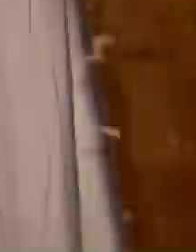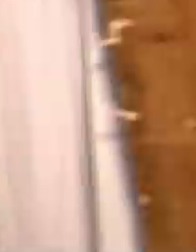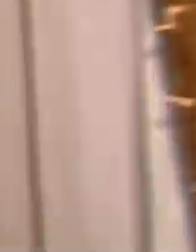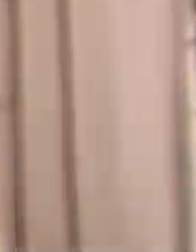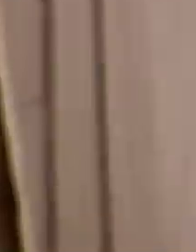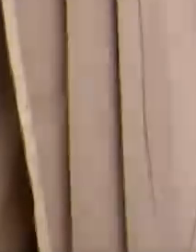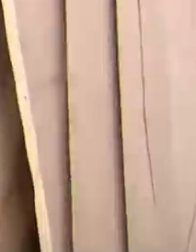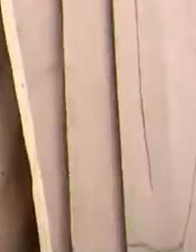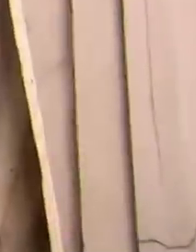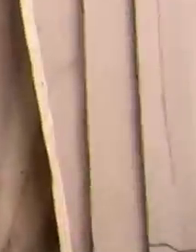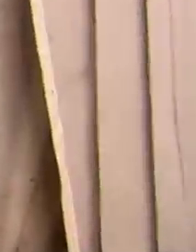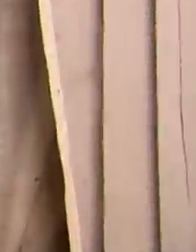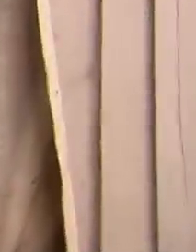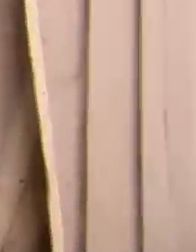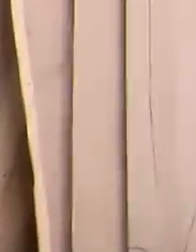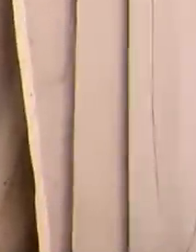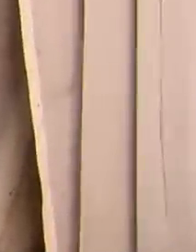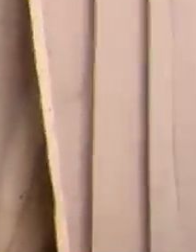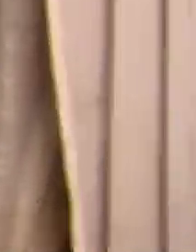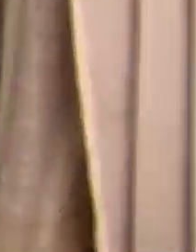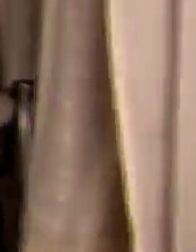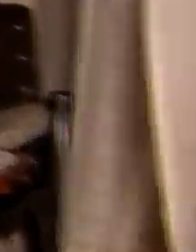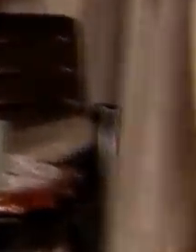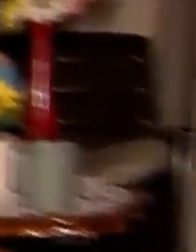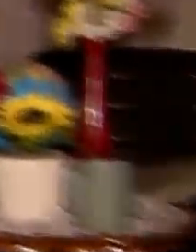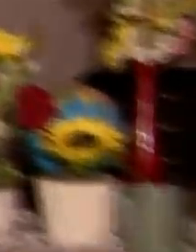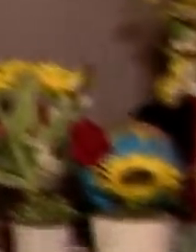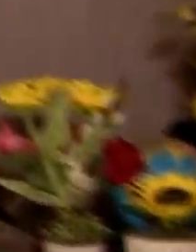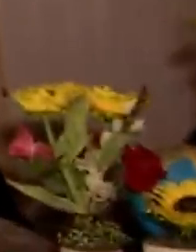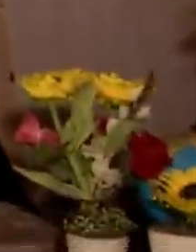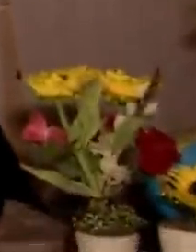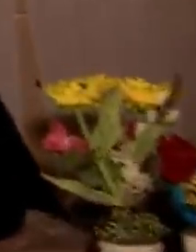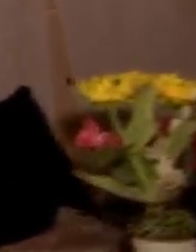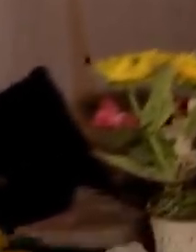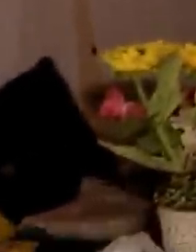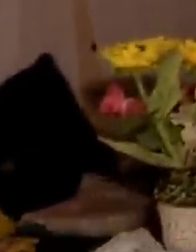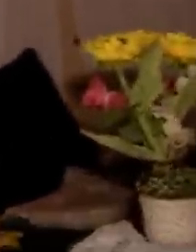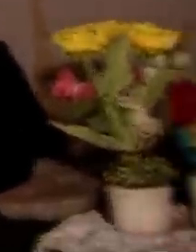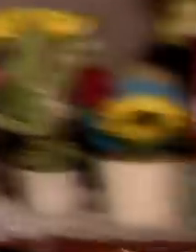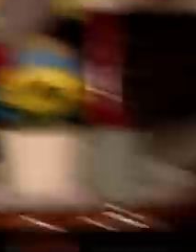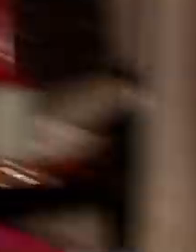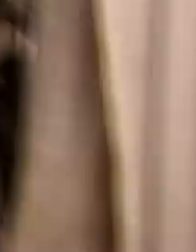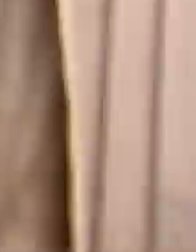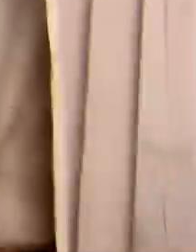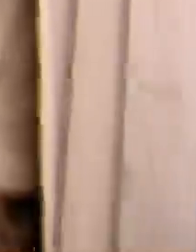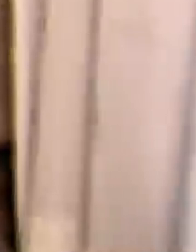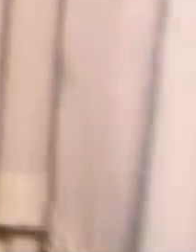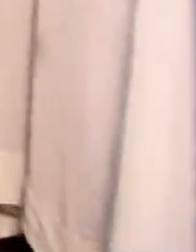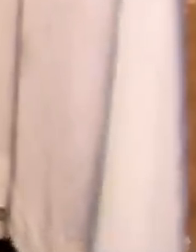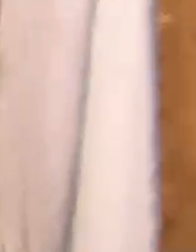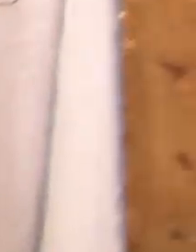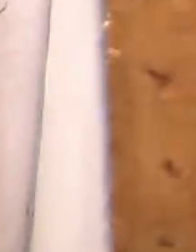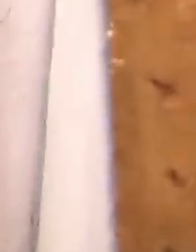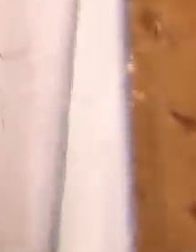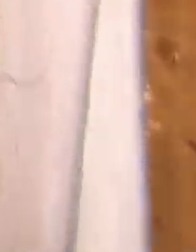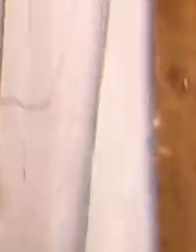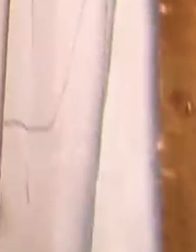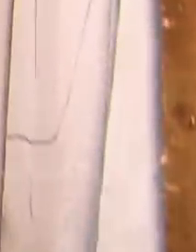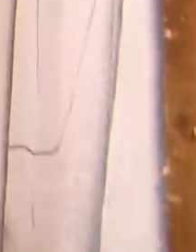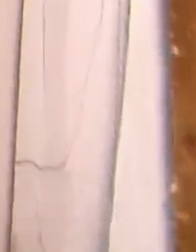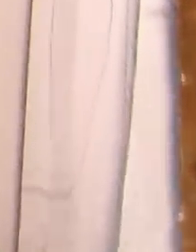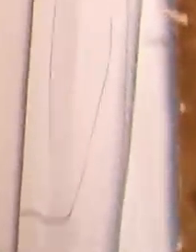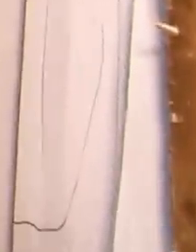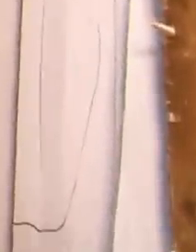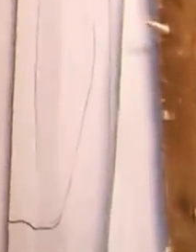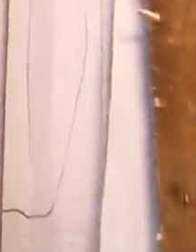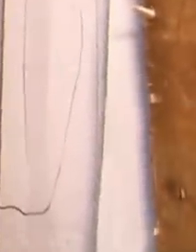living. Of course, now all of this in a few hours will be gone. We wonder where will all this go,